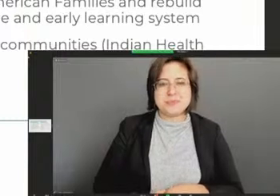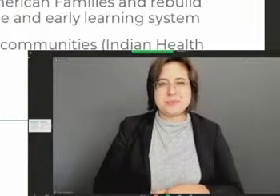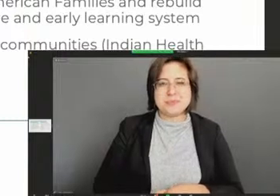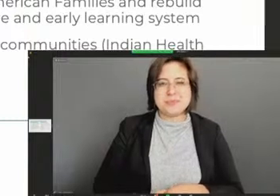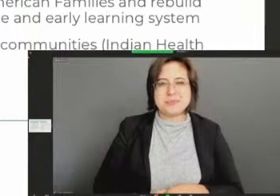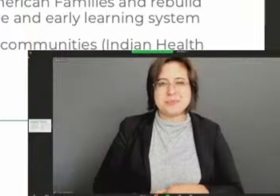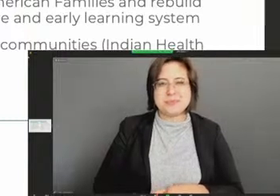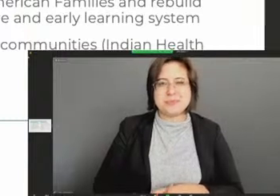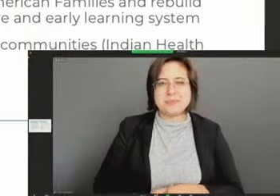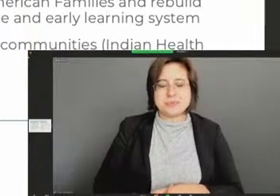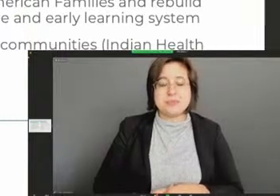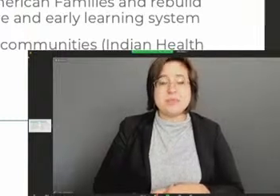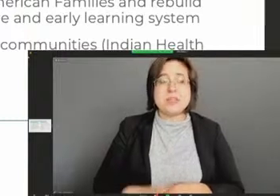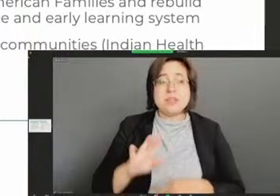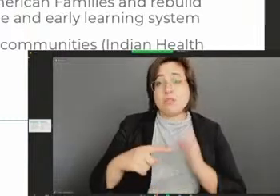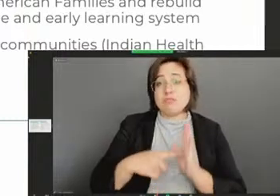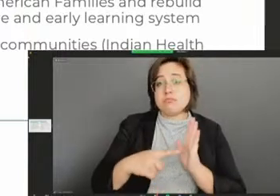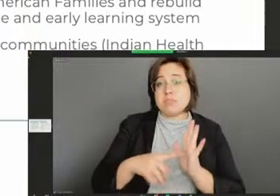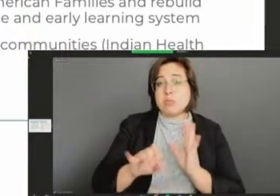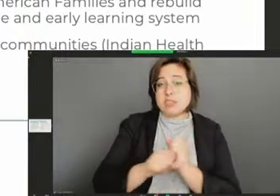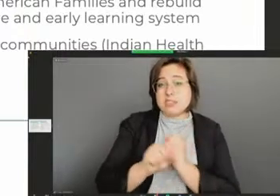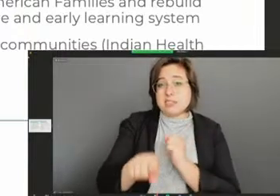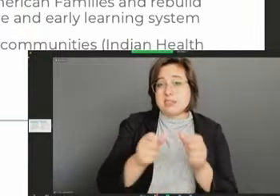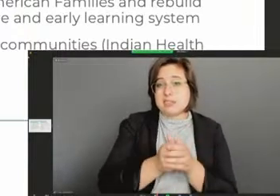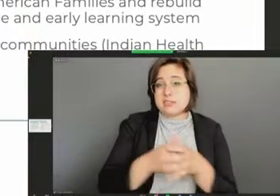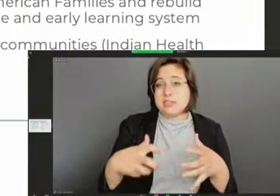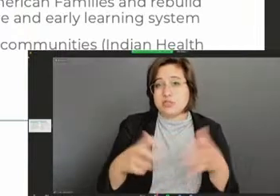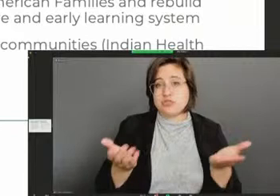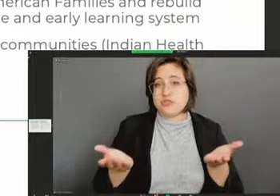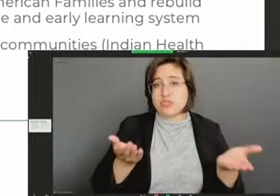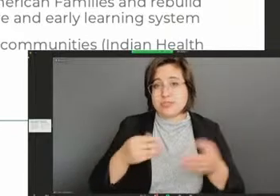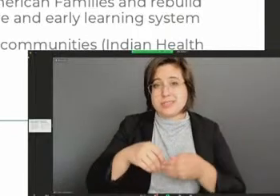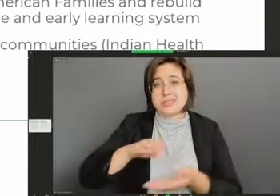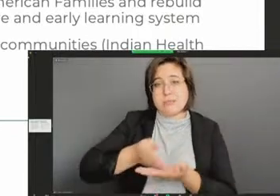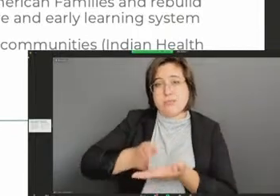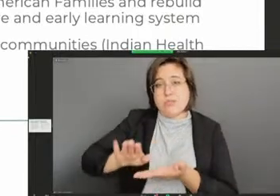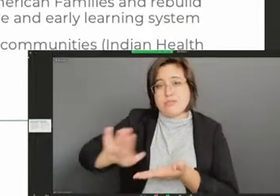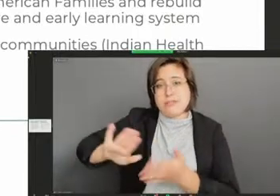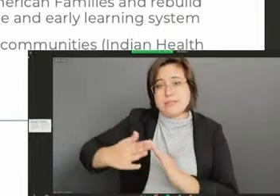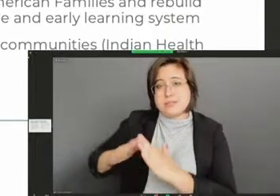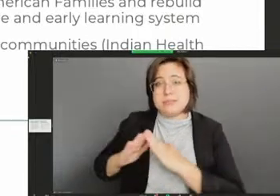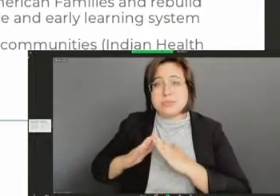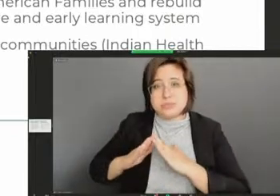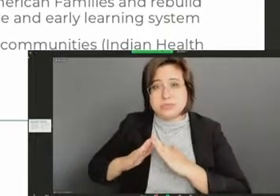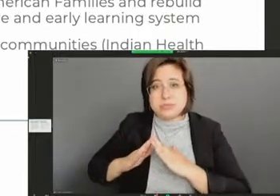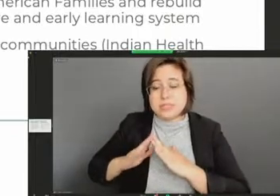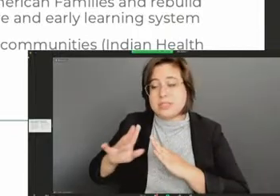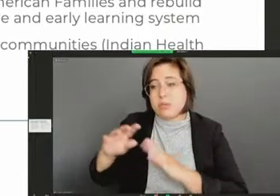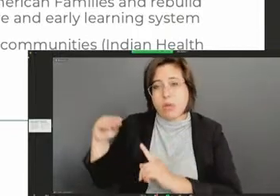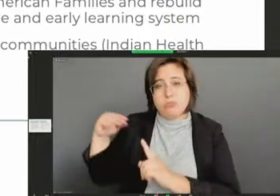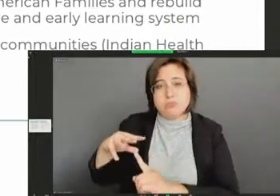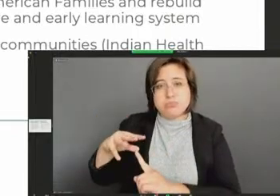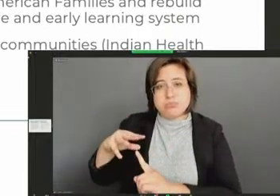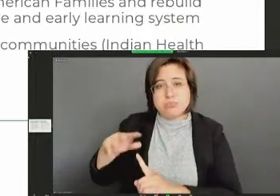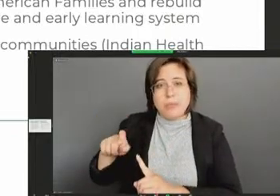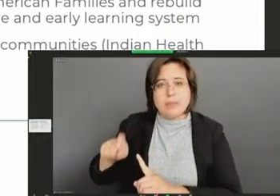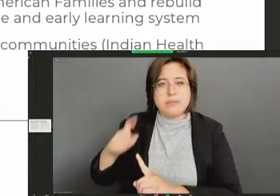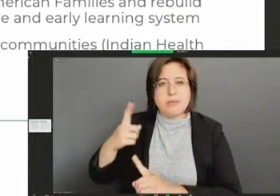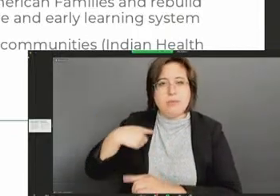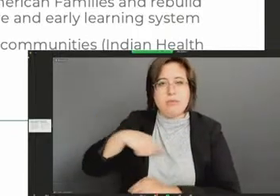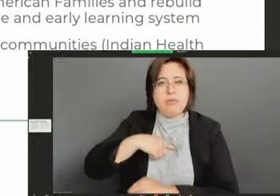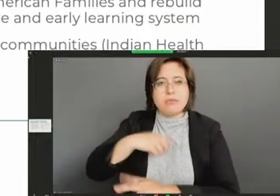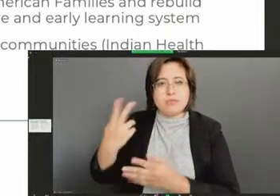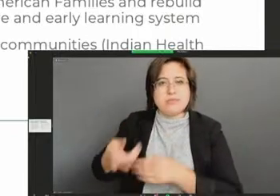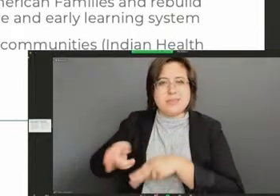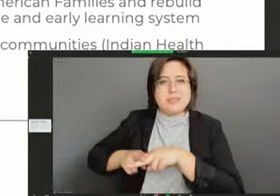of this expansion of services in marginalized community highlights the need for us to